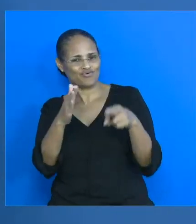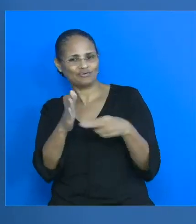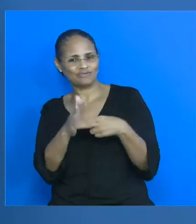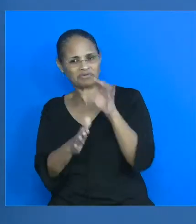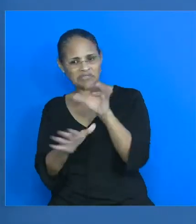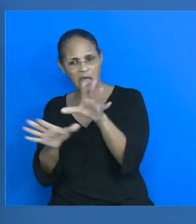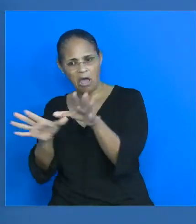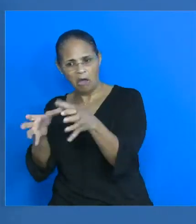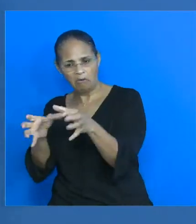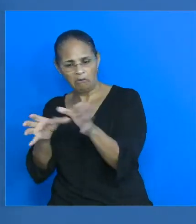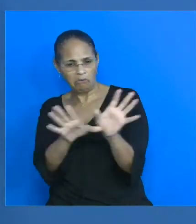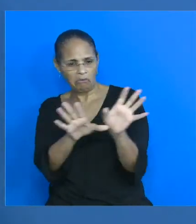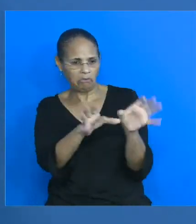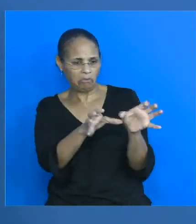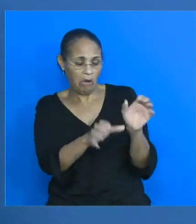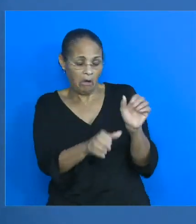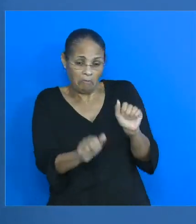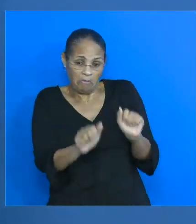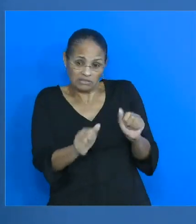for potential